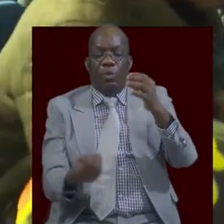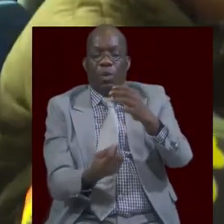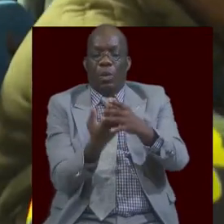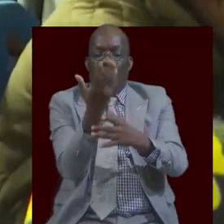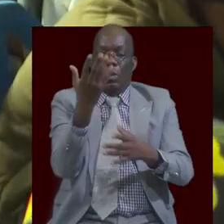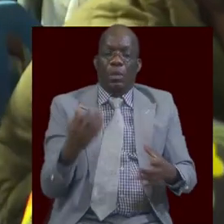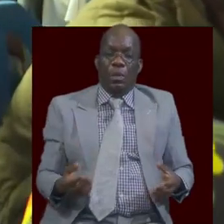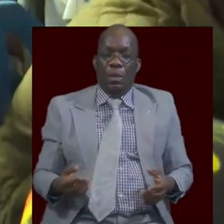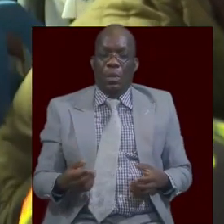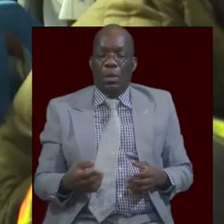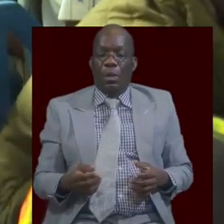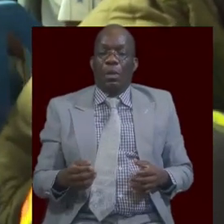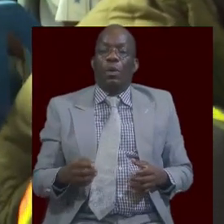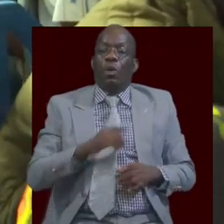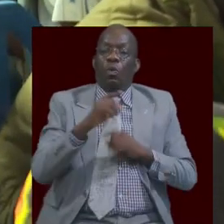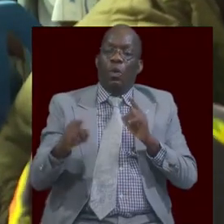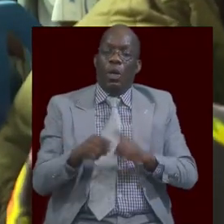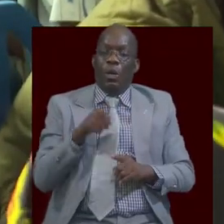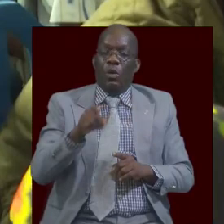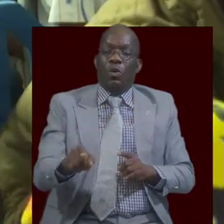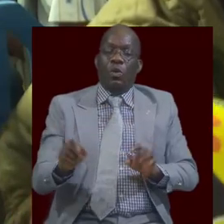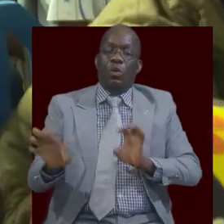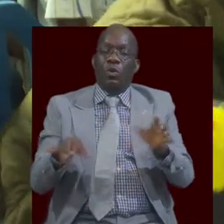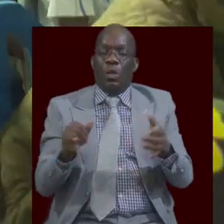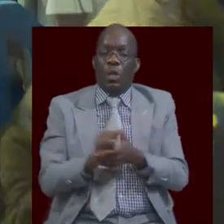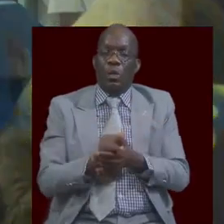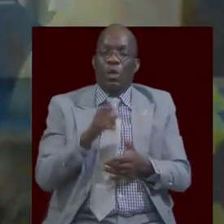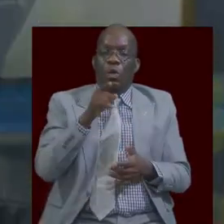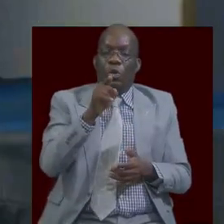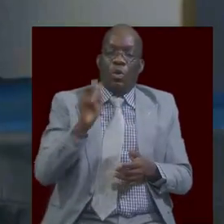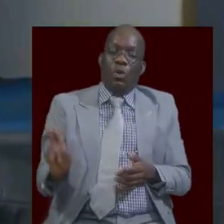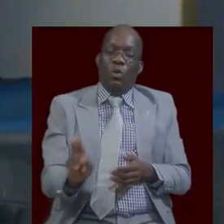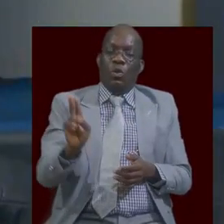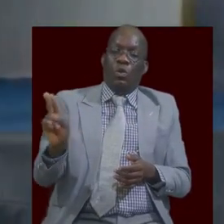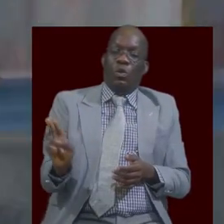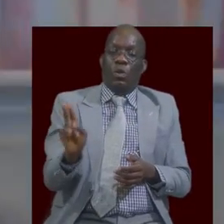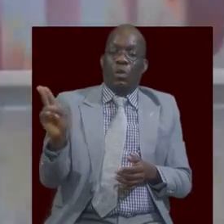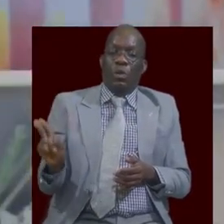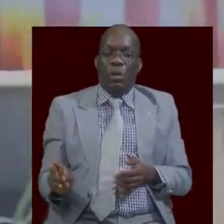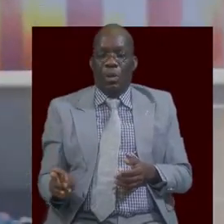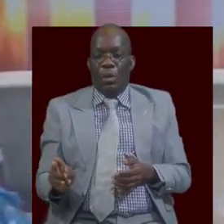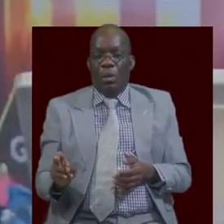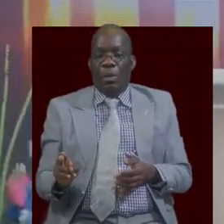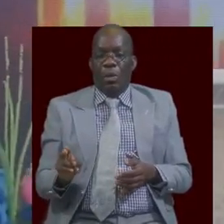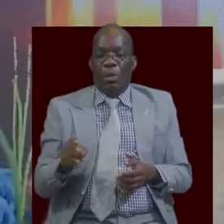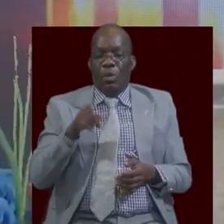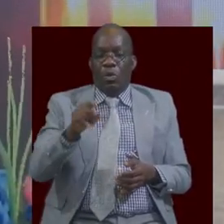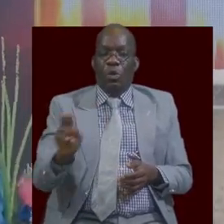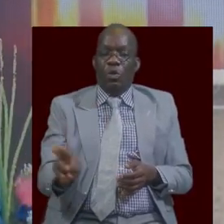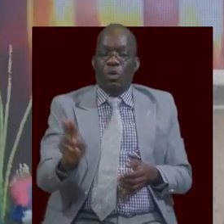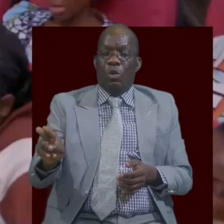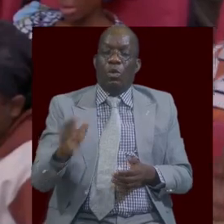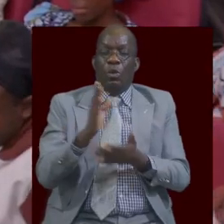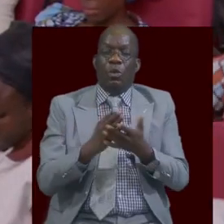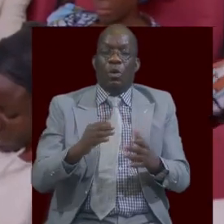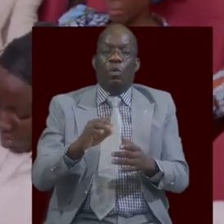that, eventually you expand. That means you're going to expend some energy, and you're